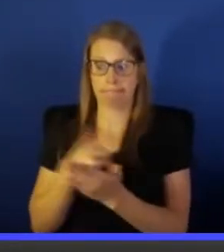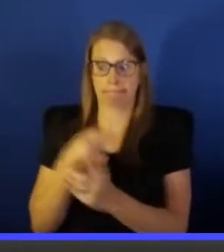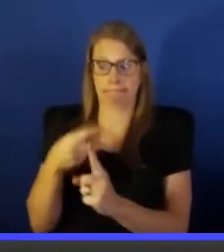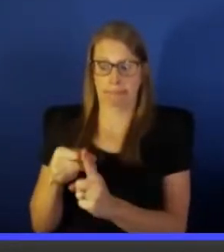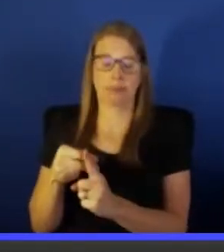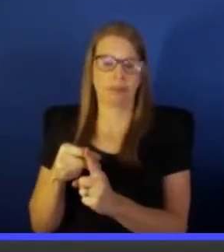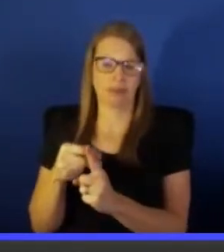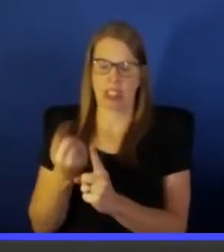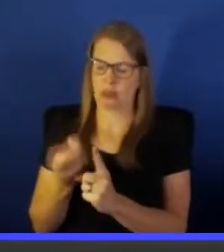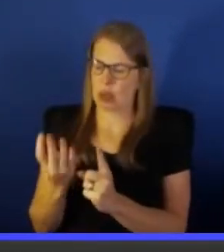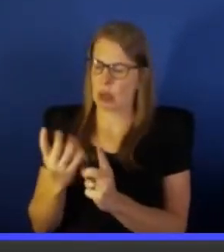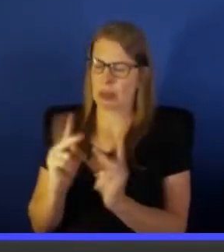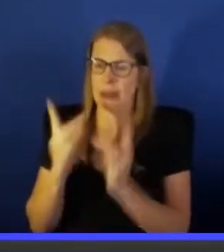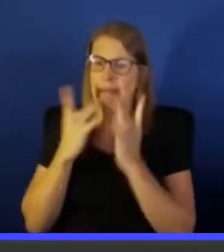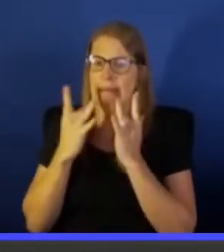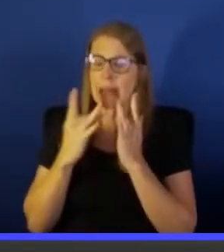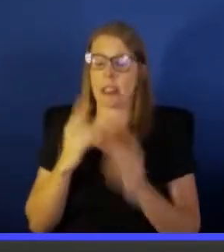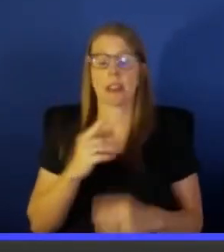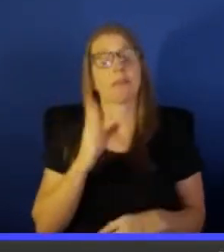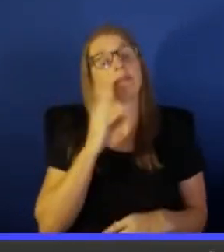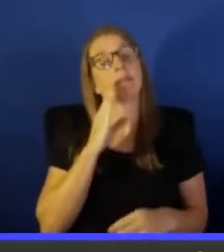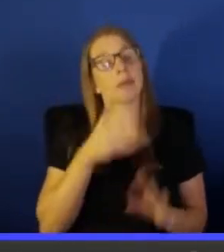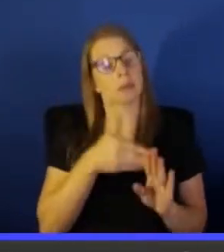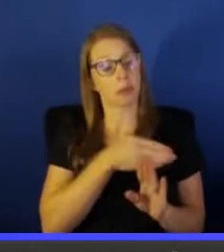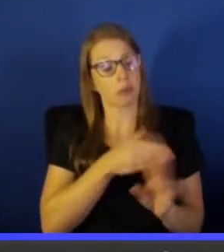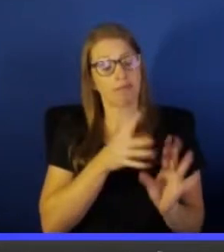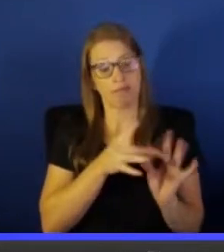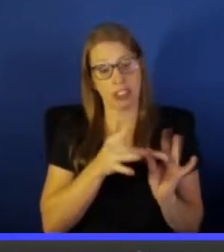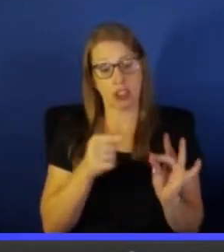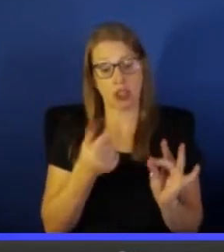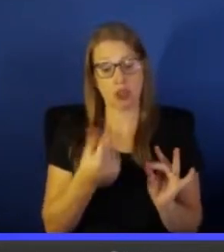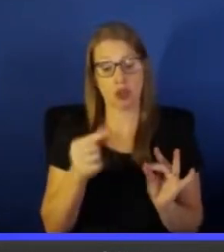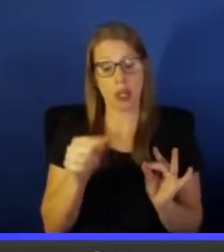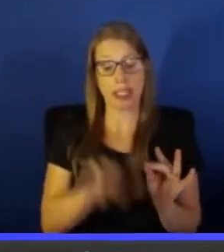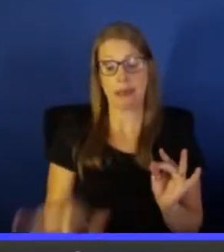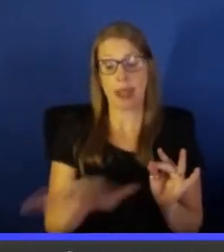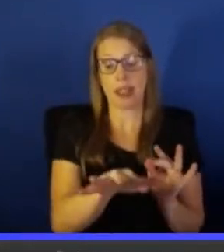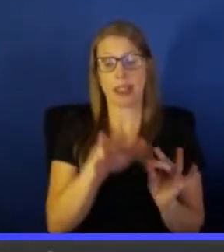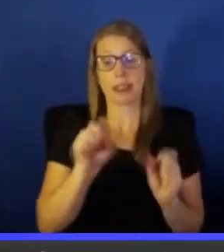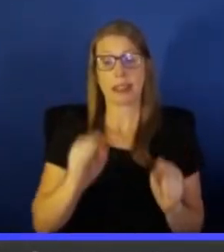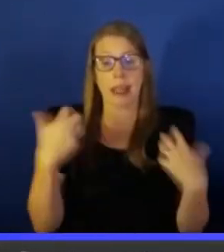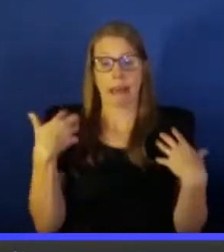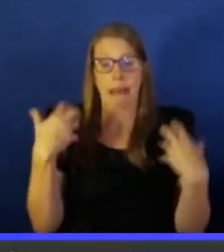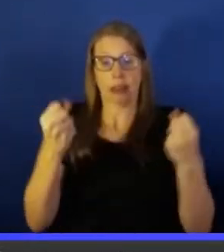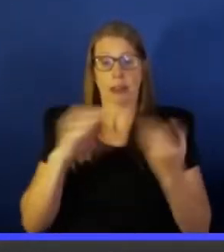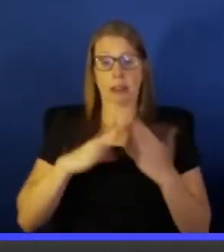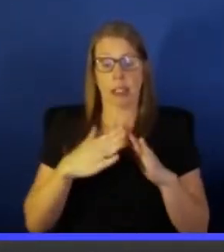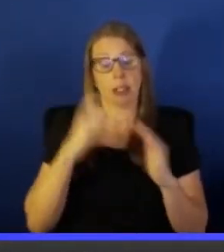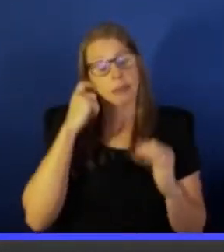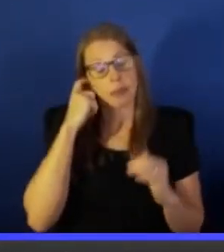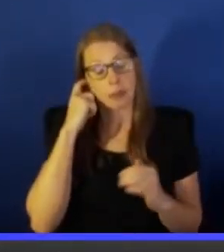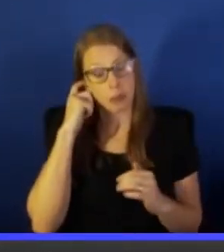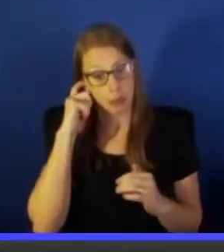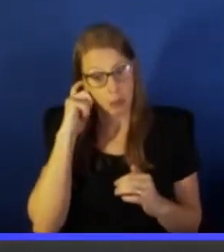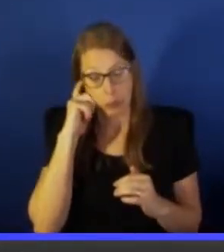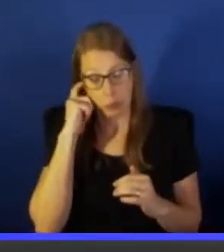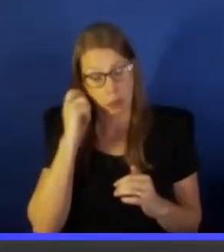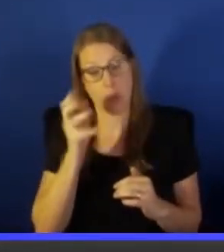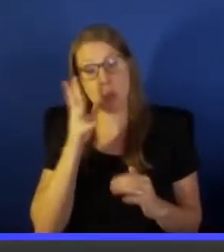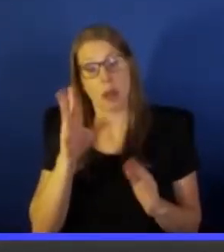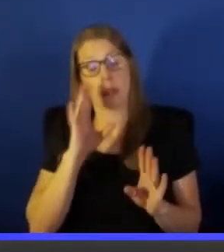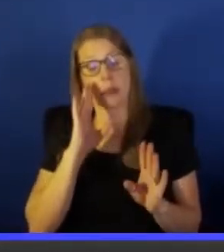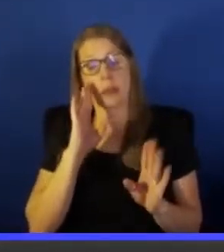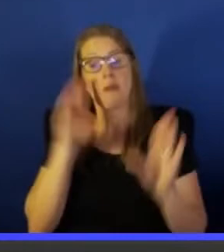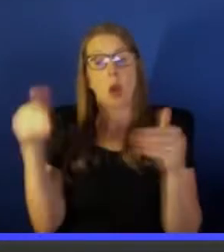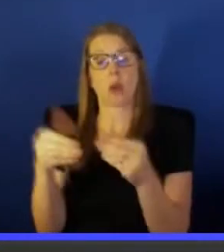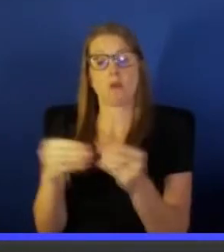how green spaces can help heal the city. We're going to talk more about that just ahead with our guests as we talk and focus more on crime.